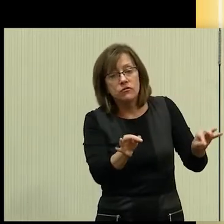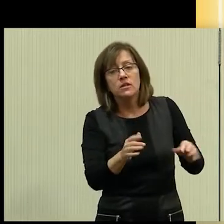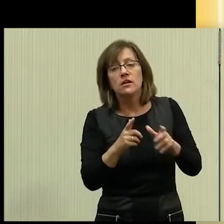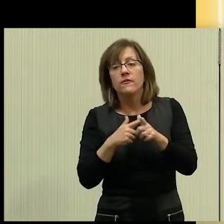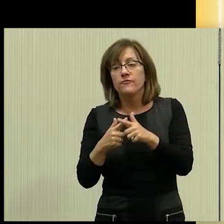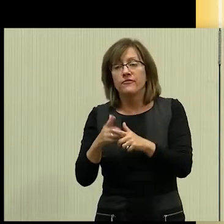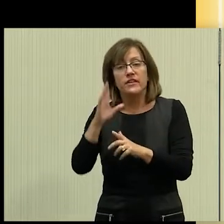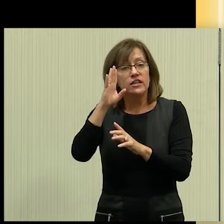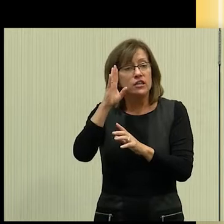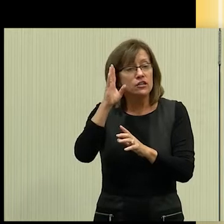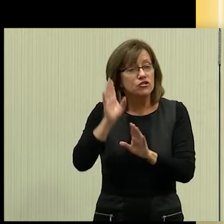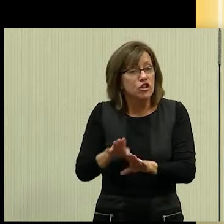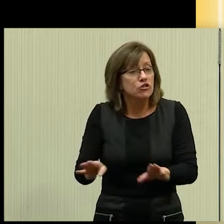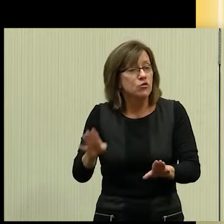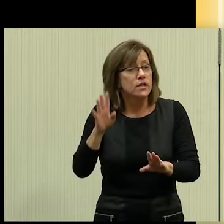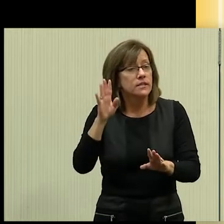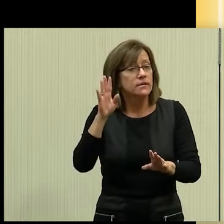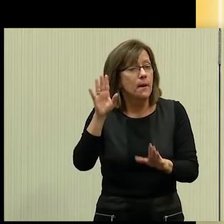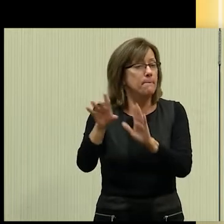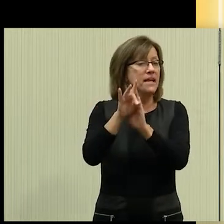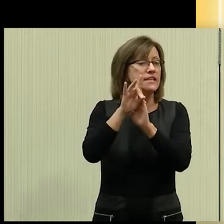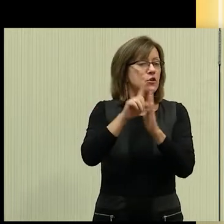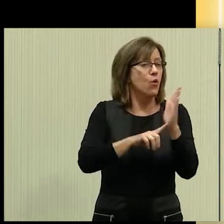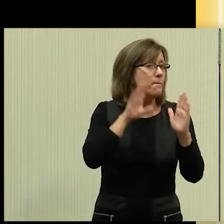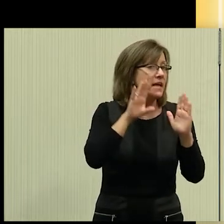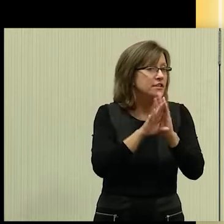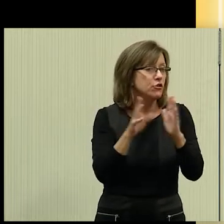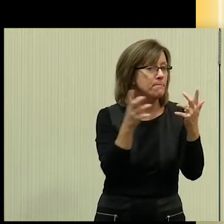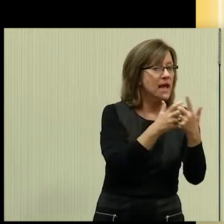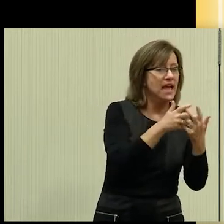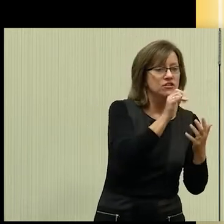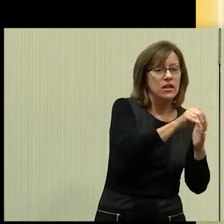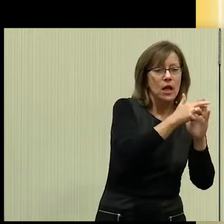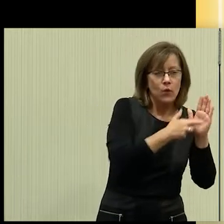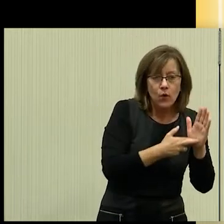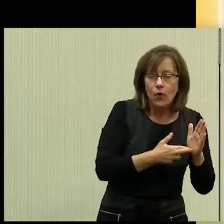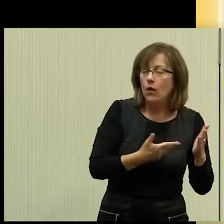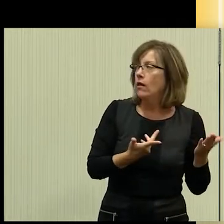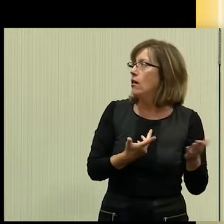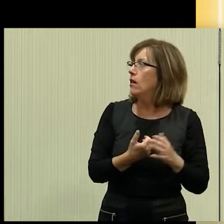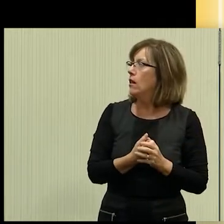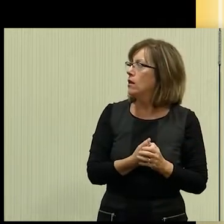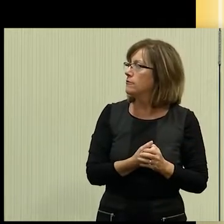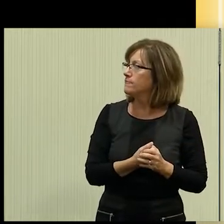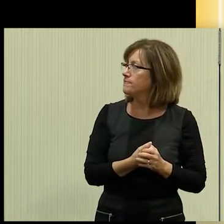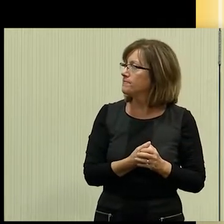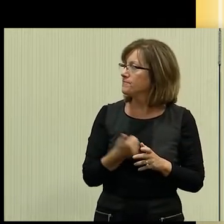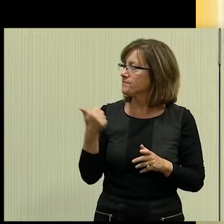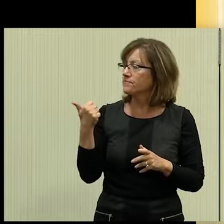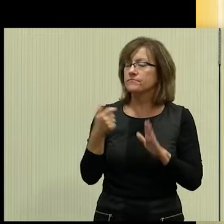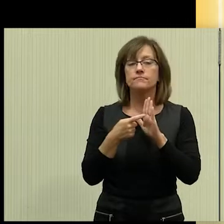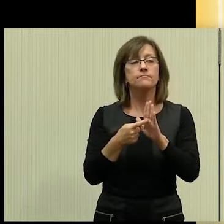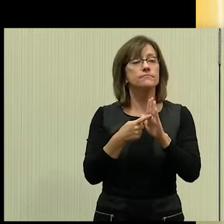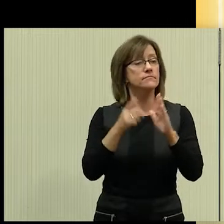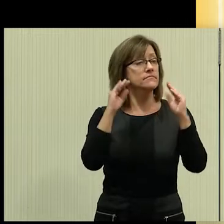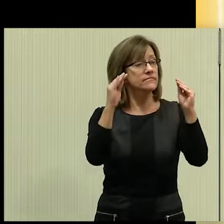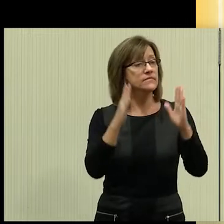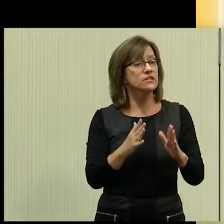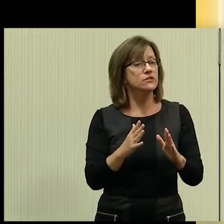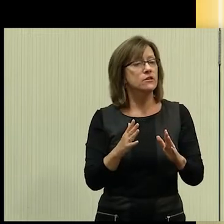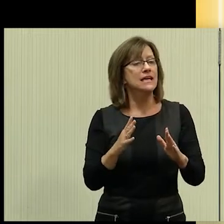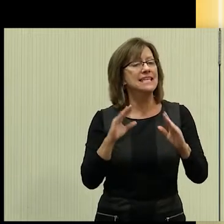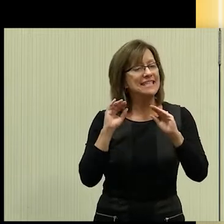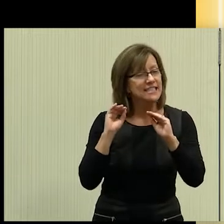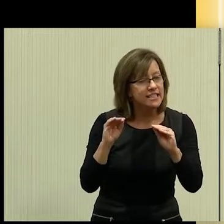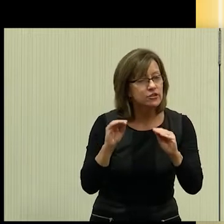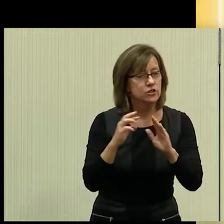up with what graphic, if there is a graphic, goes with the rule. And this is an example of a teacher teaching the rules